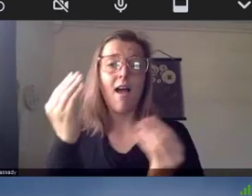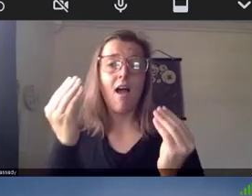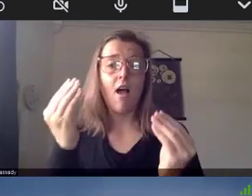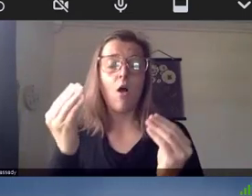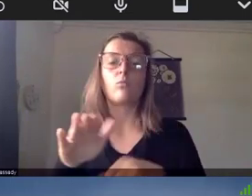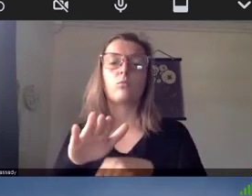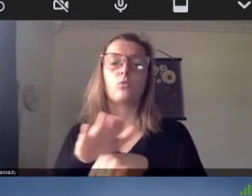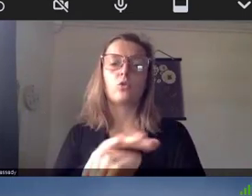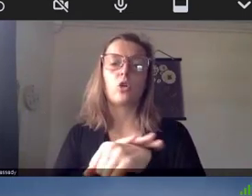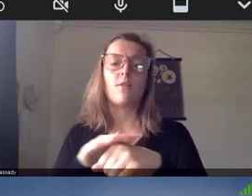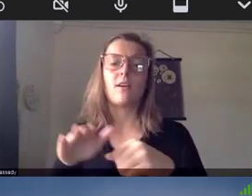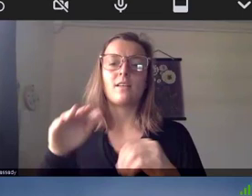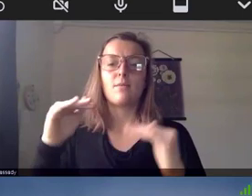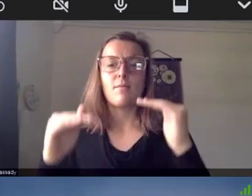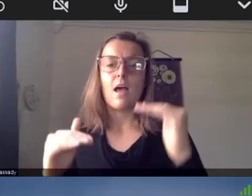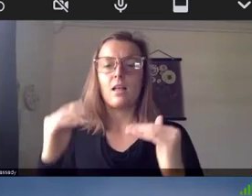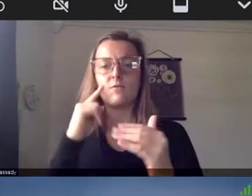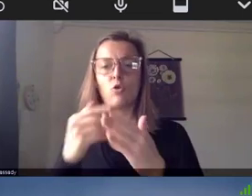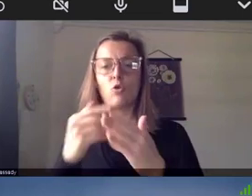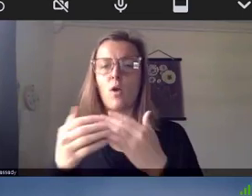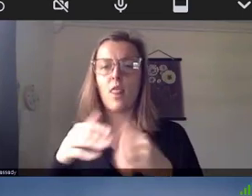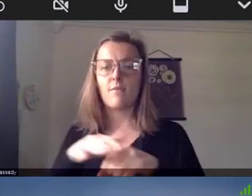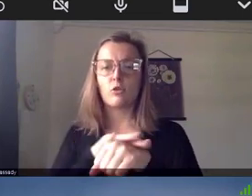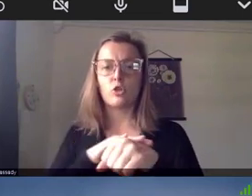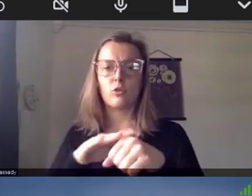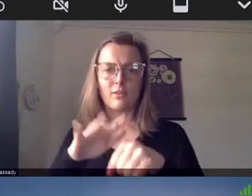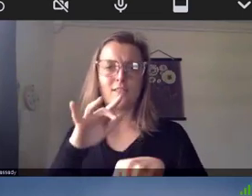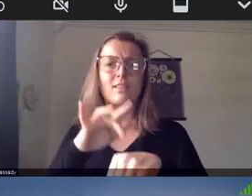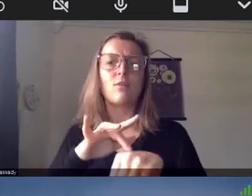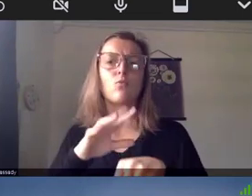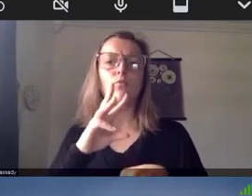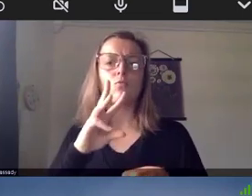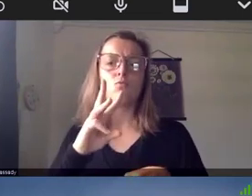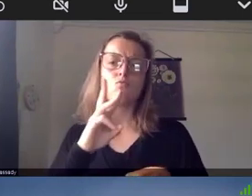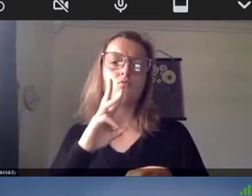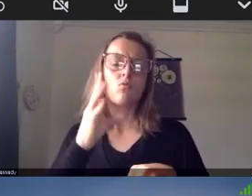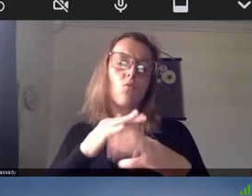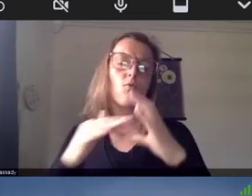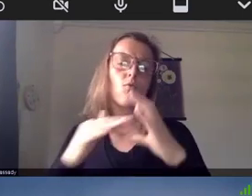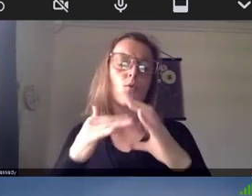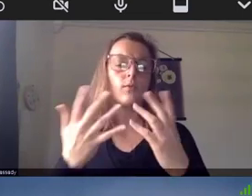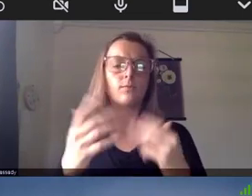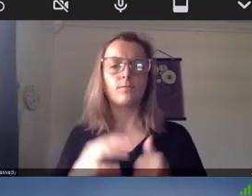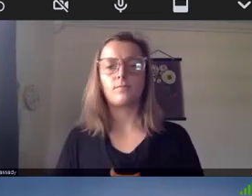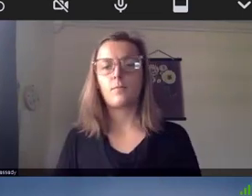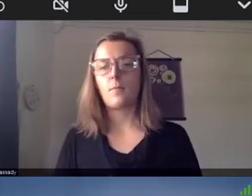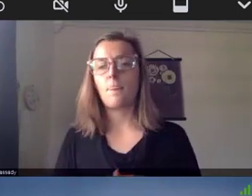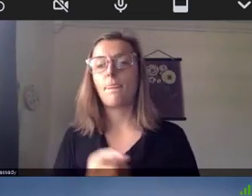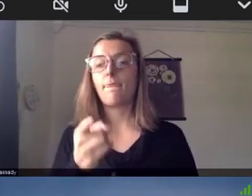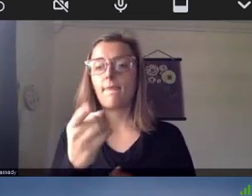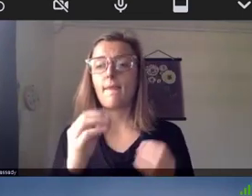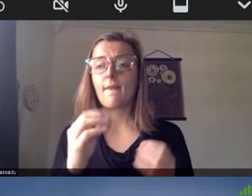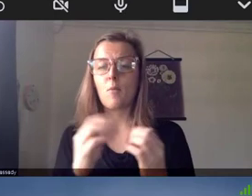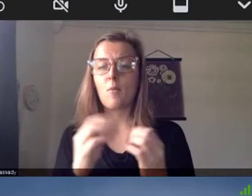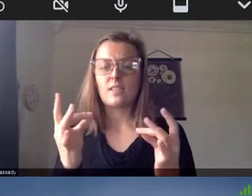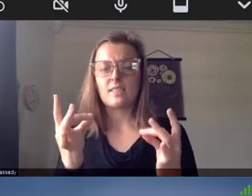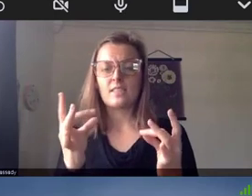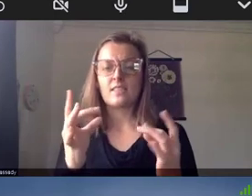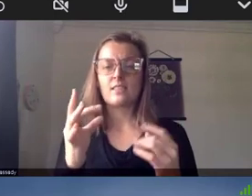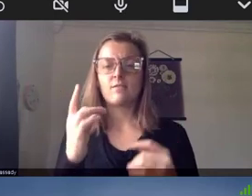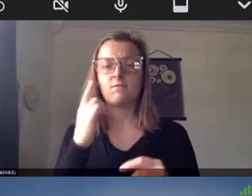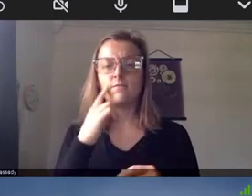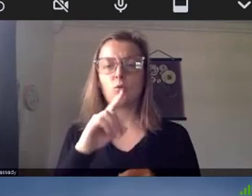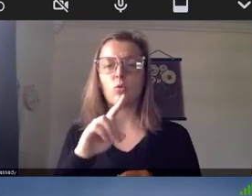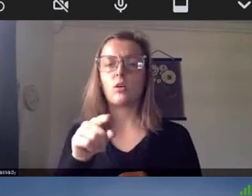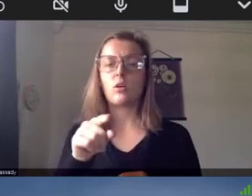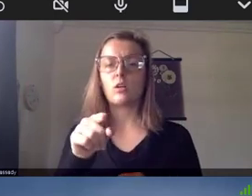It's a little trickier when it's a constant temperature boundary condition. So here, you know, we end up having to use log mean temperature